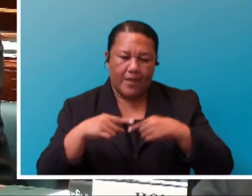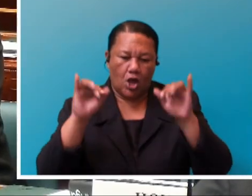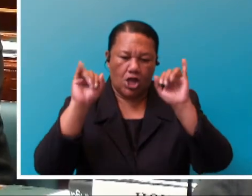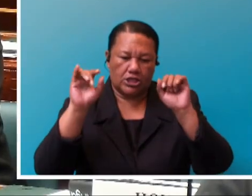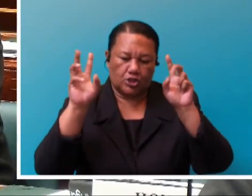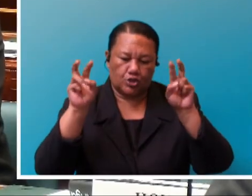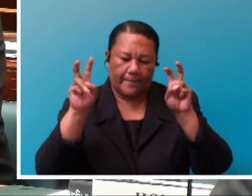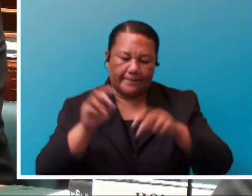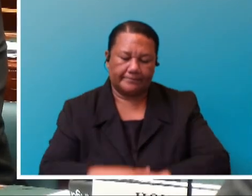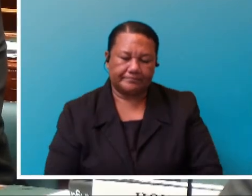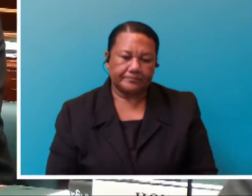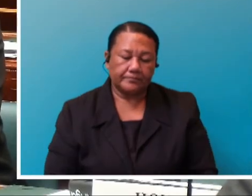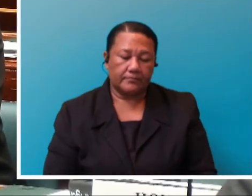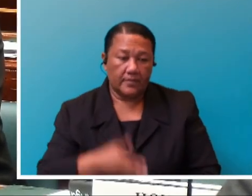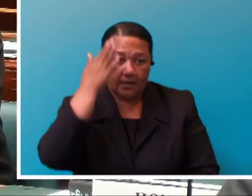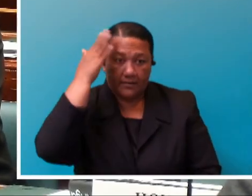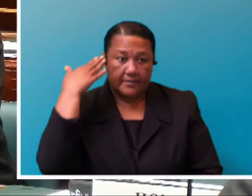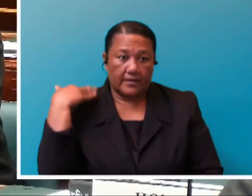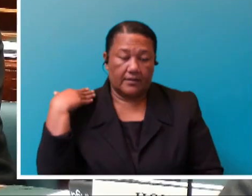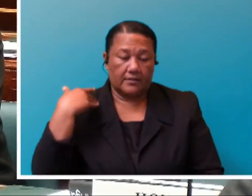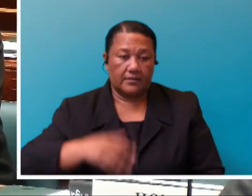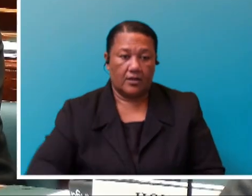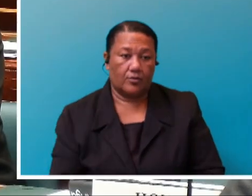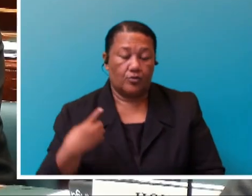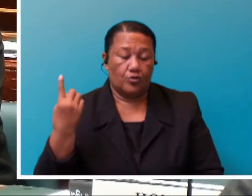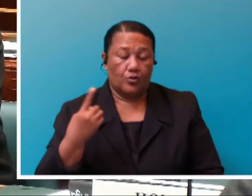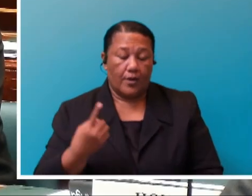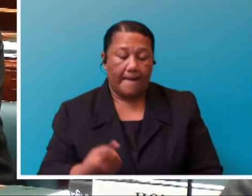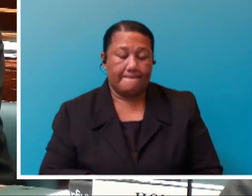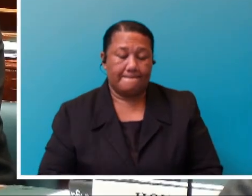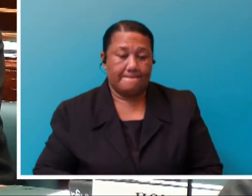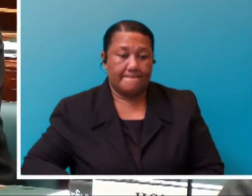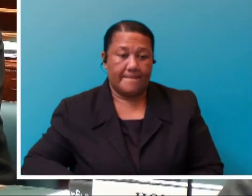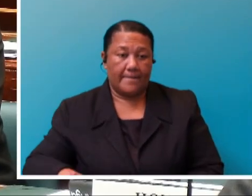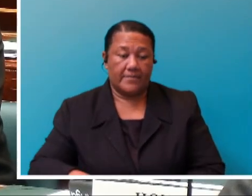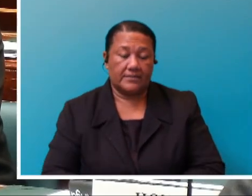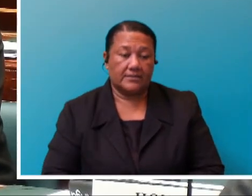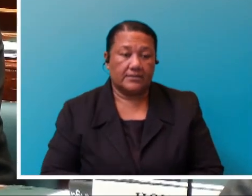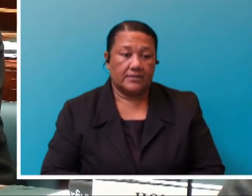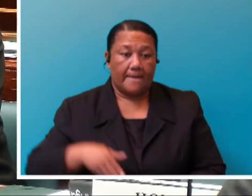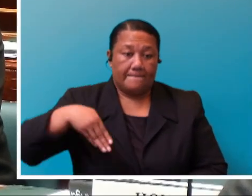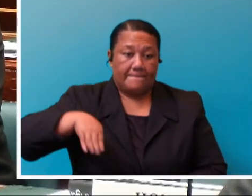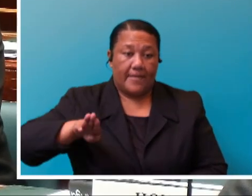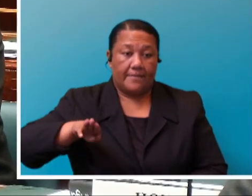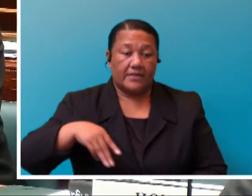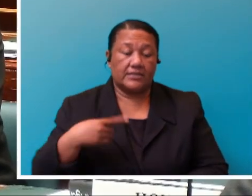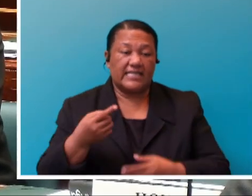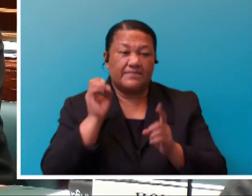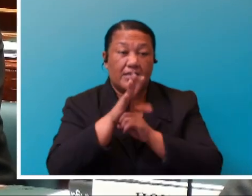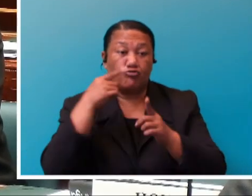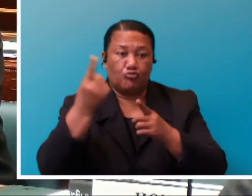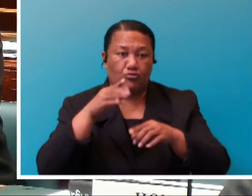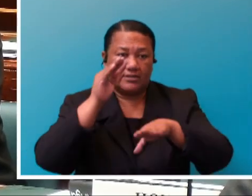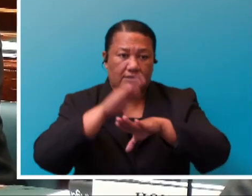Mr. Speaker, let me remind the Honourable Member and the members of this august House, especially those sitting on the opposite side, that while these